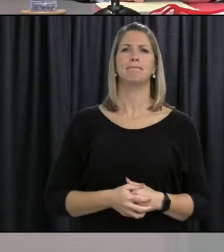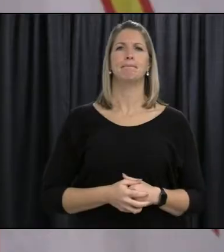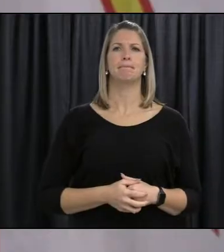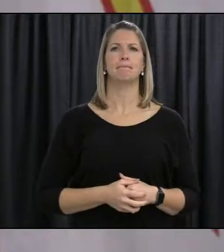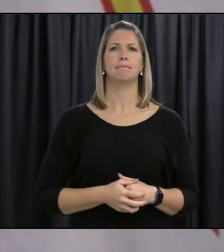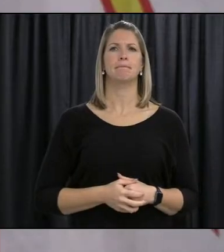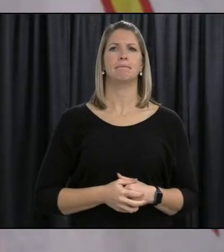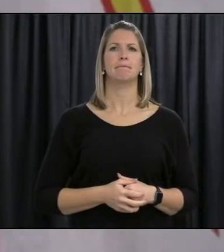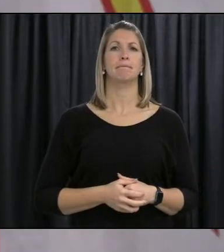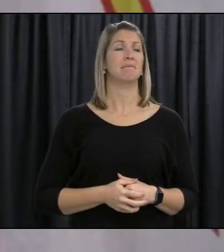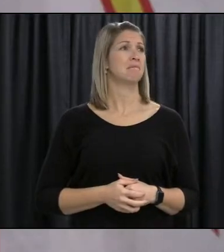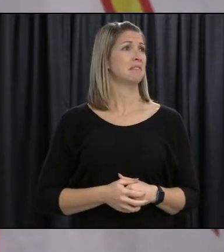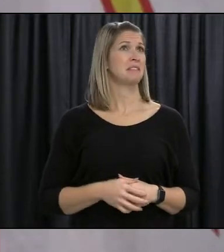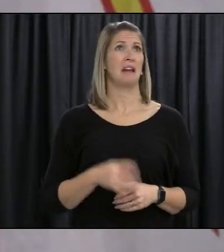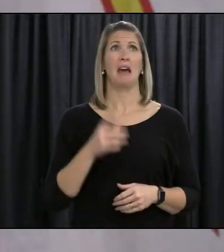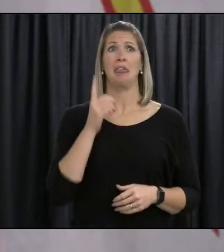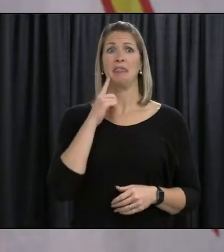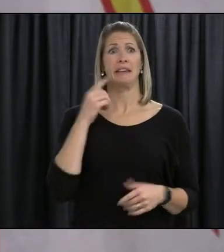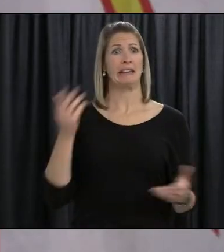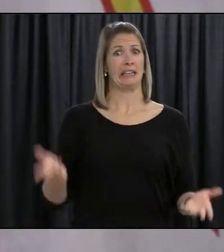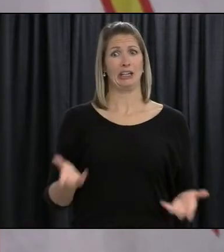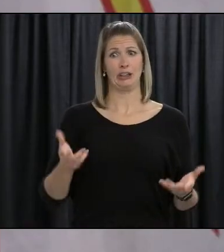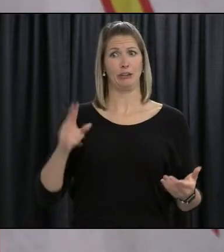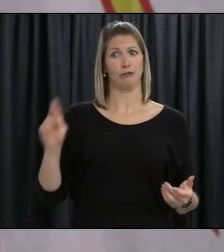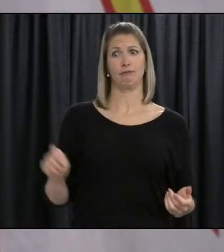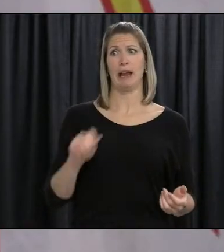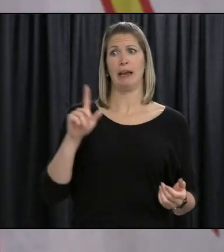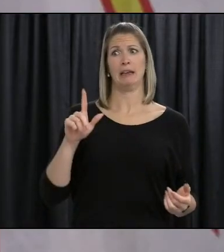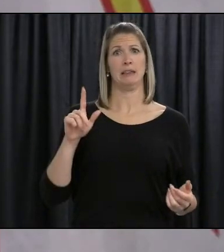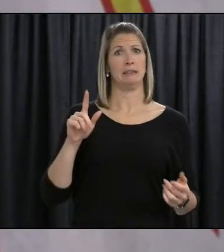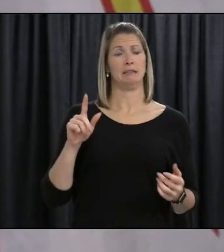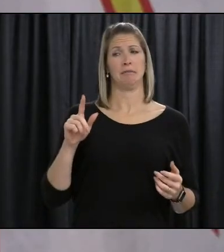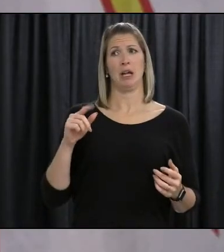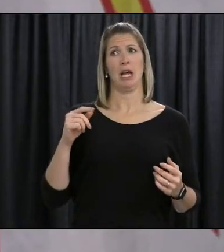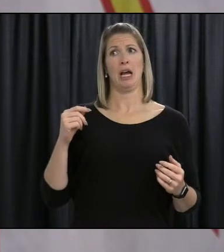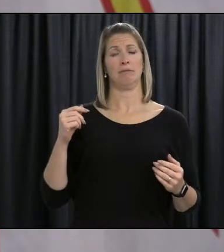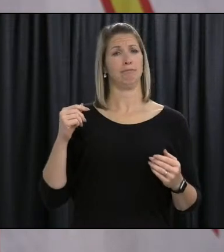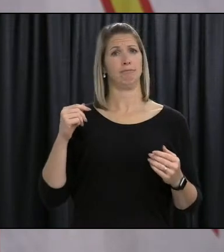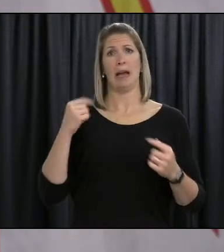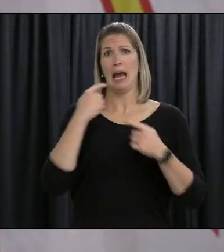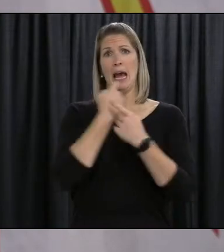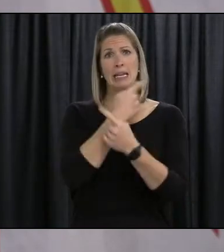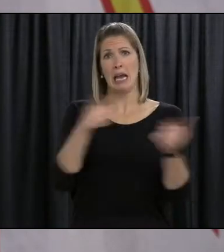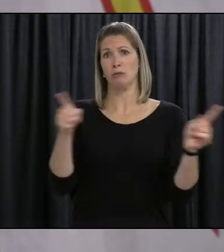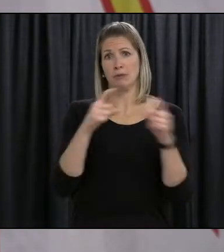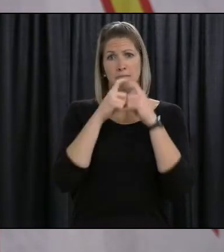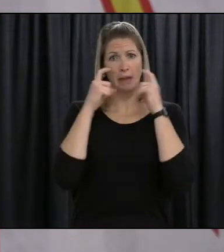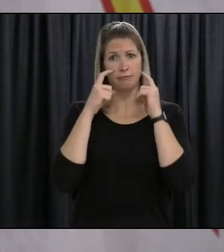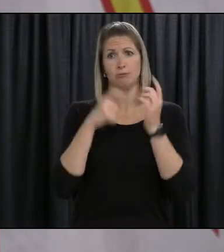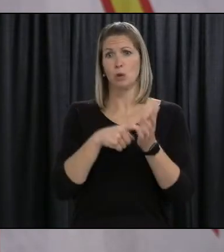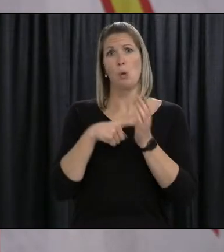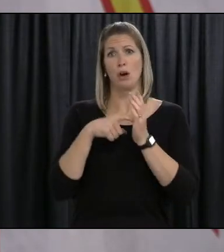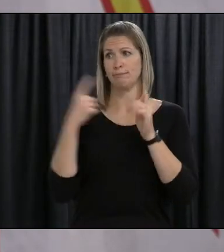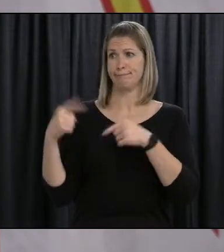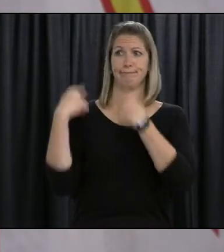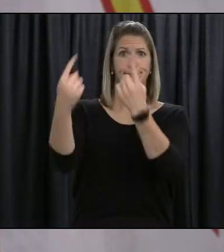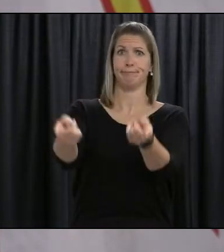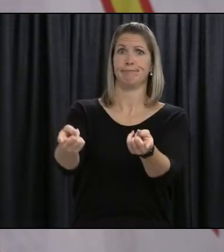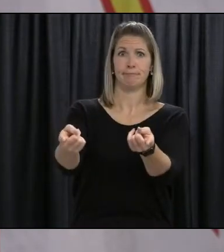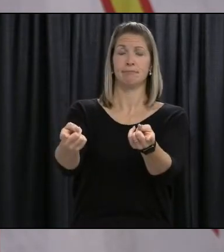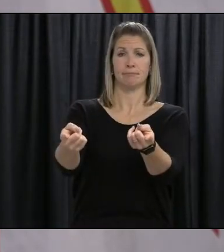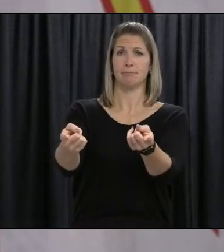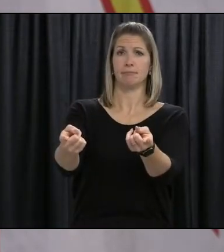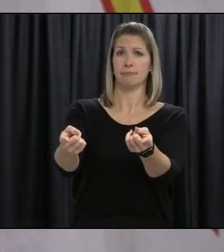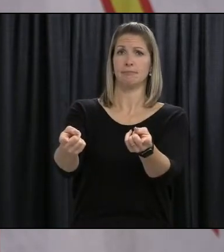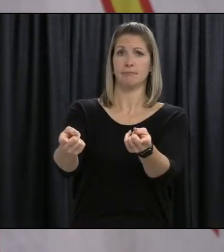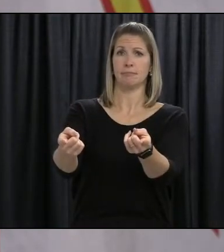I think we've said from the beginning that as science changes, we'll change our recommendation. Certainly, that's what we've been